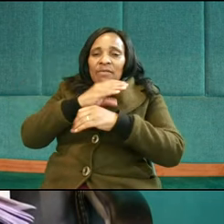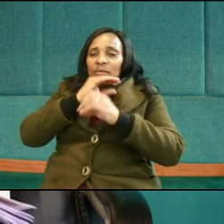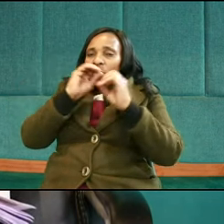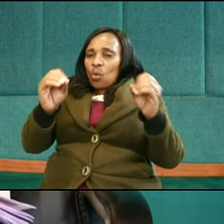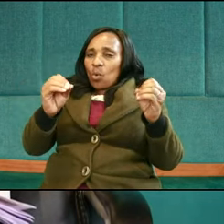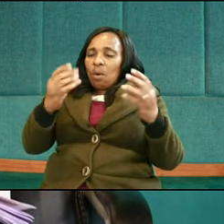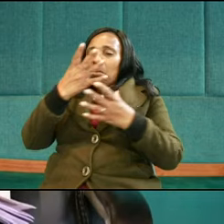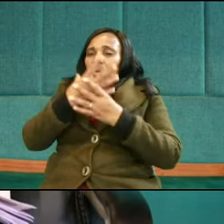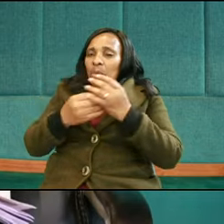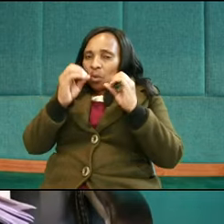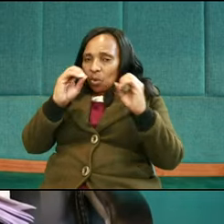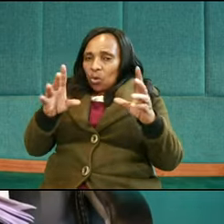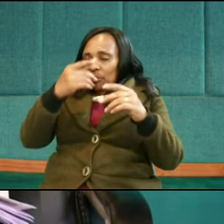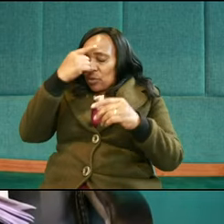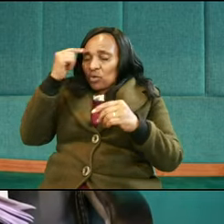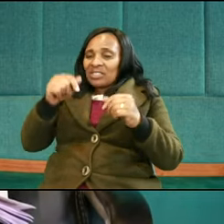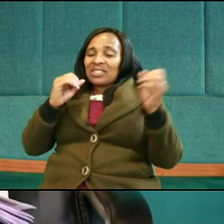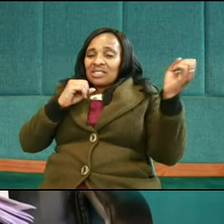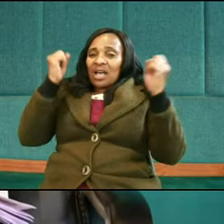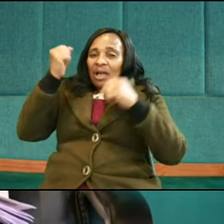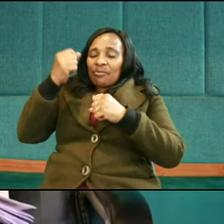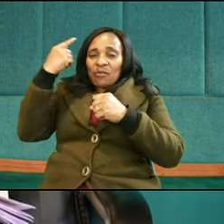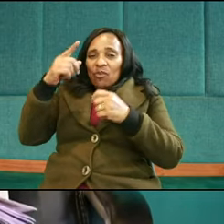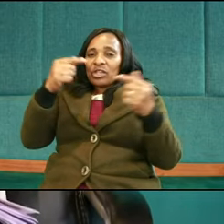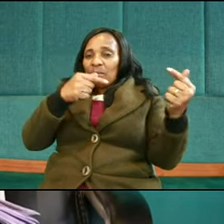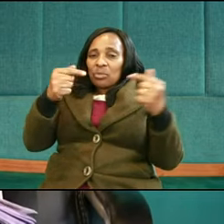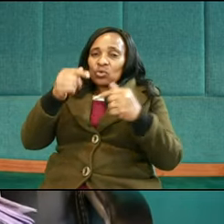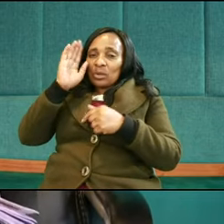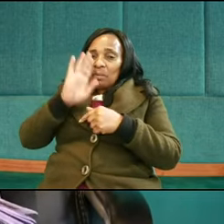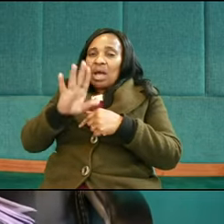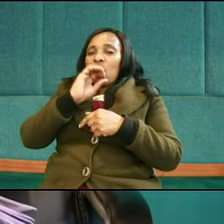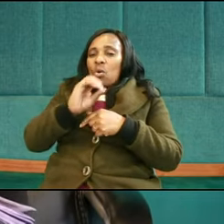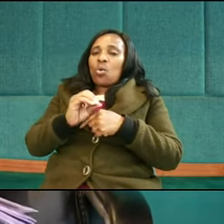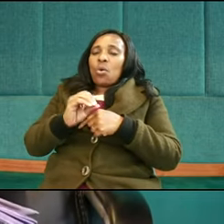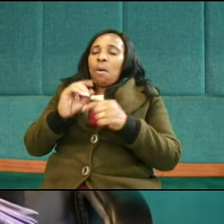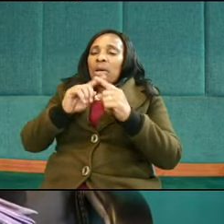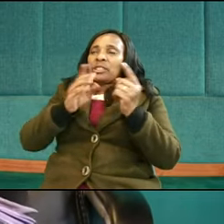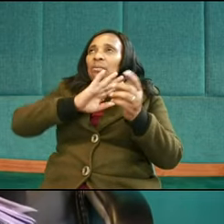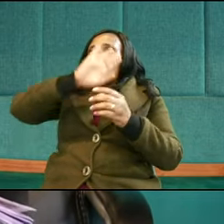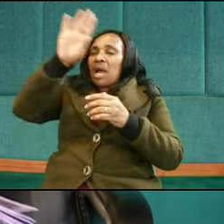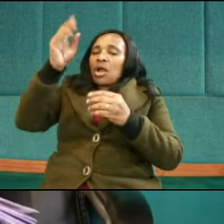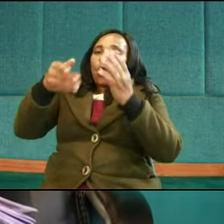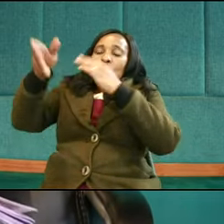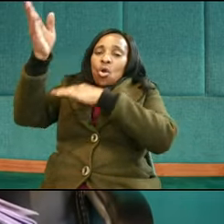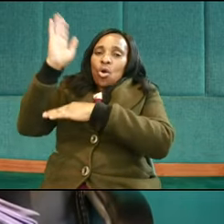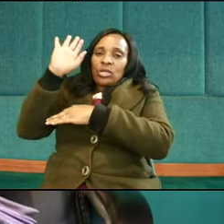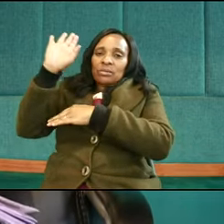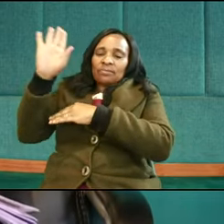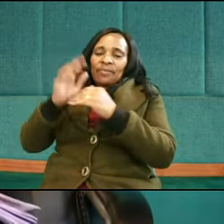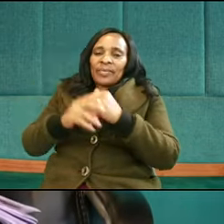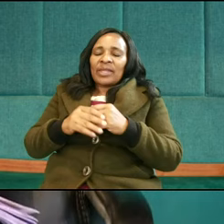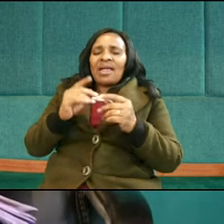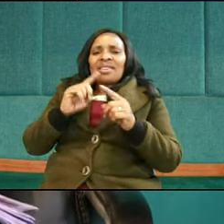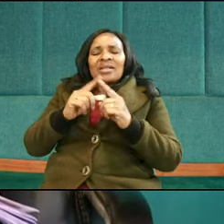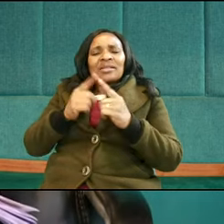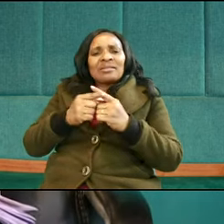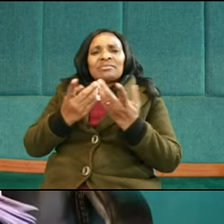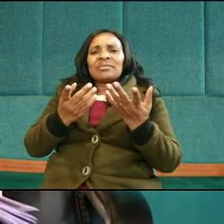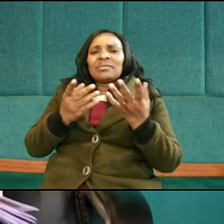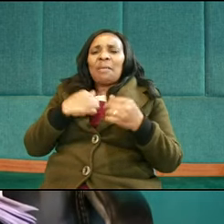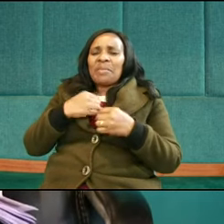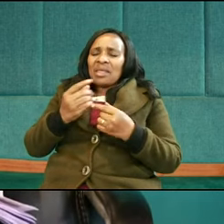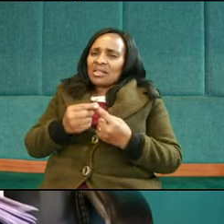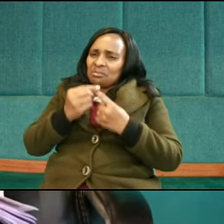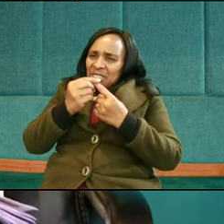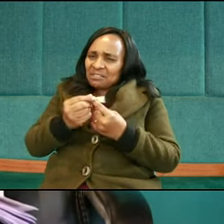discouraged because of this vast army, for the battle is not yours, but God's." I would particularly like to